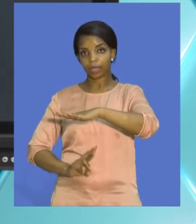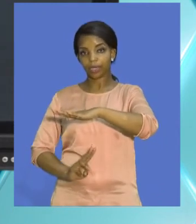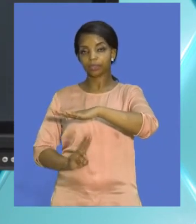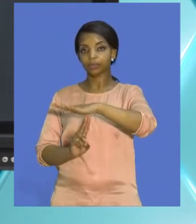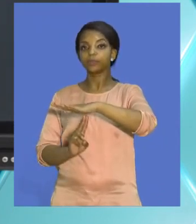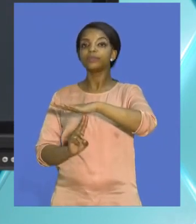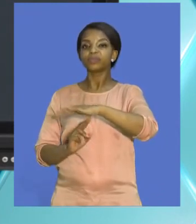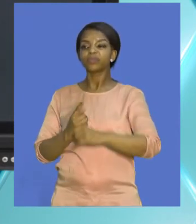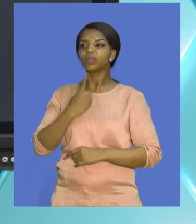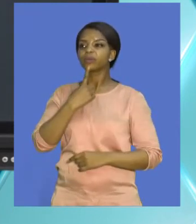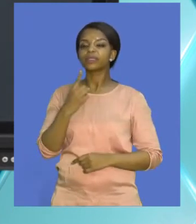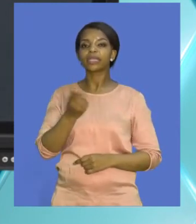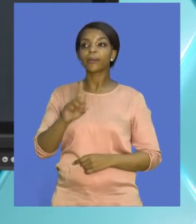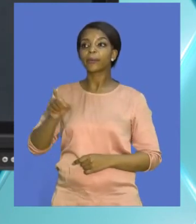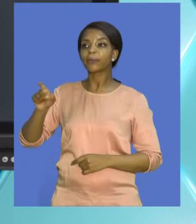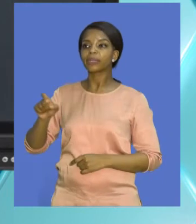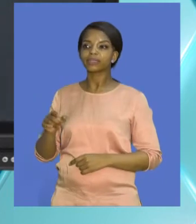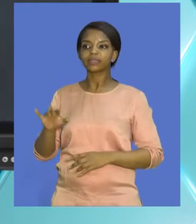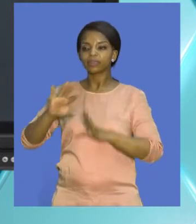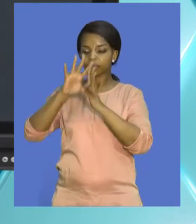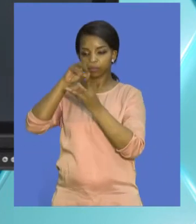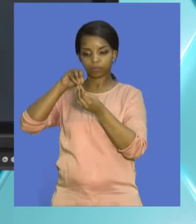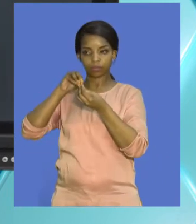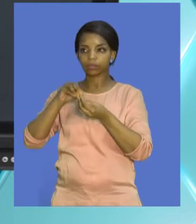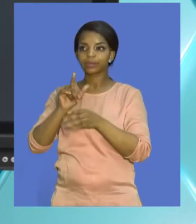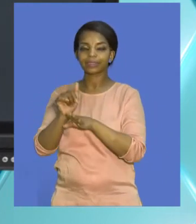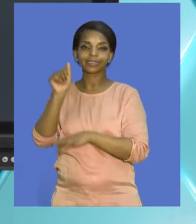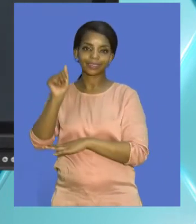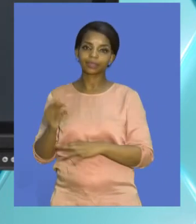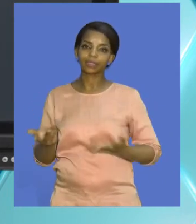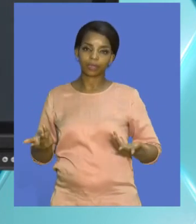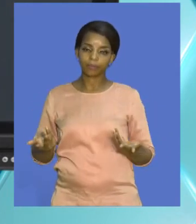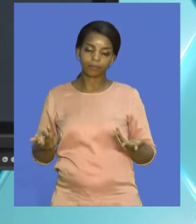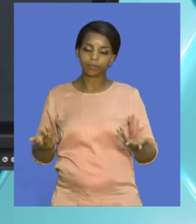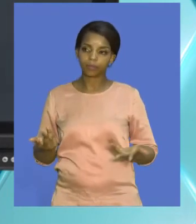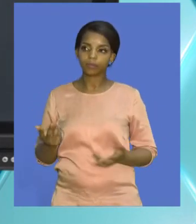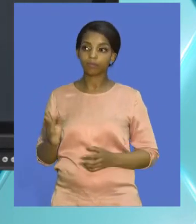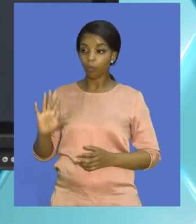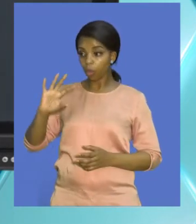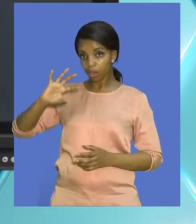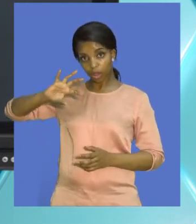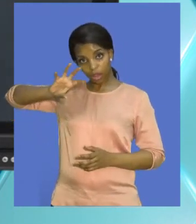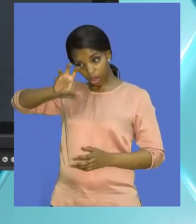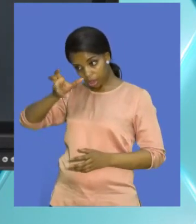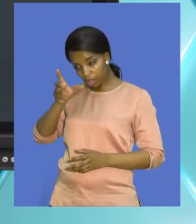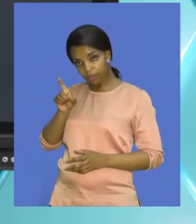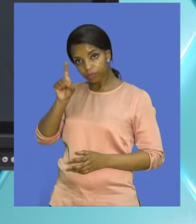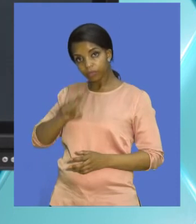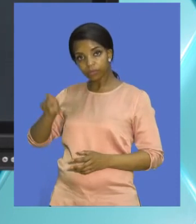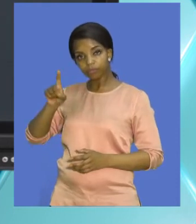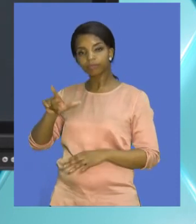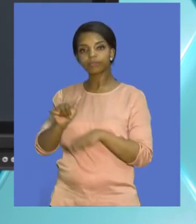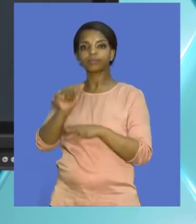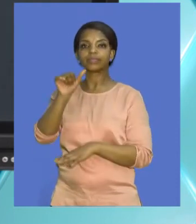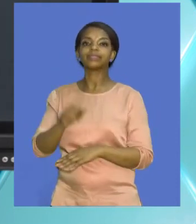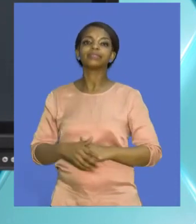16, mathematically left-hand side is equal to right-hand side. So this term on the right-hand side is equal 16. So I